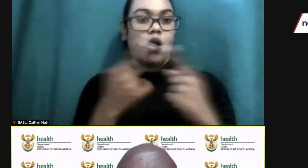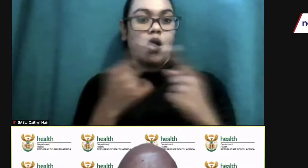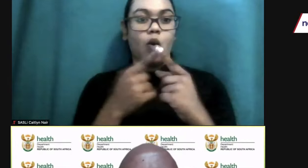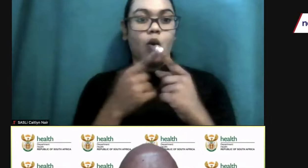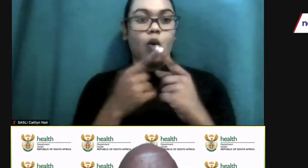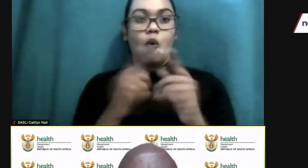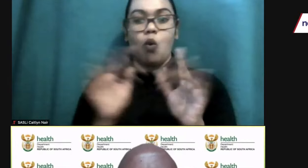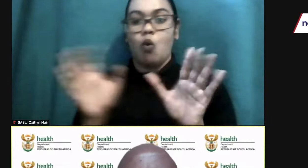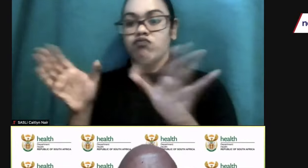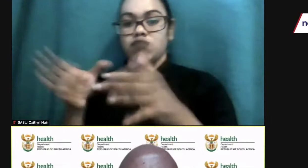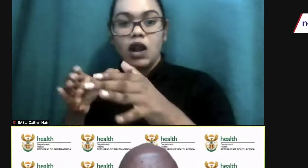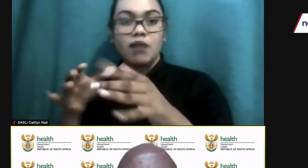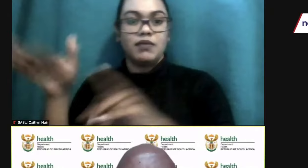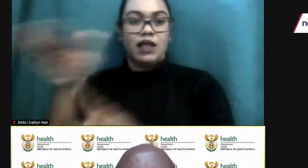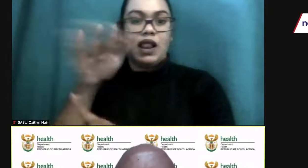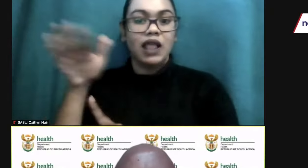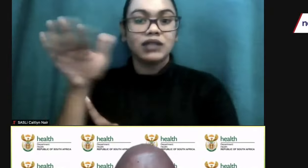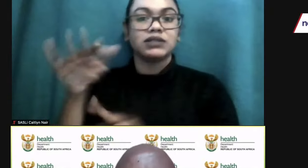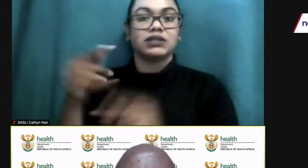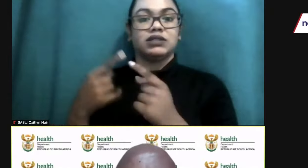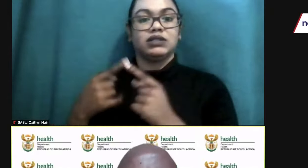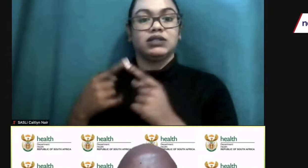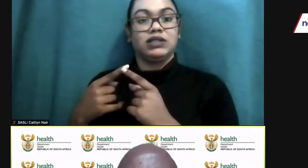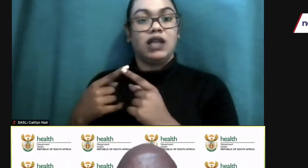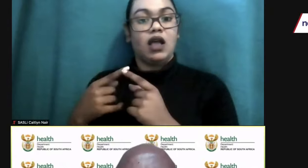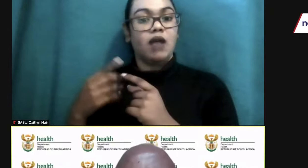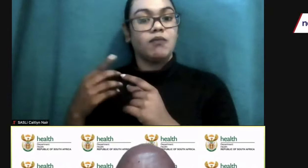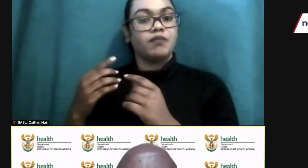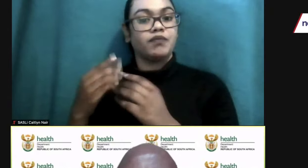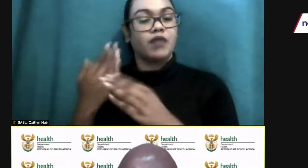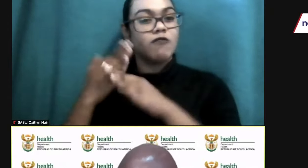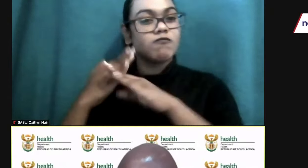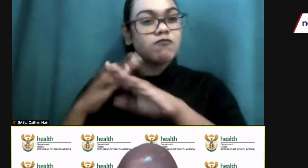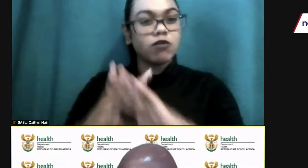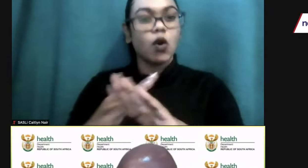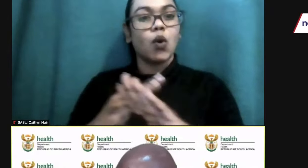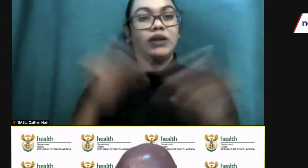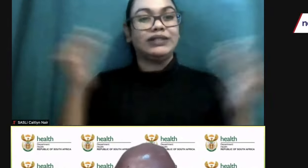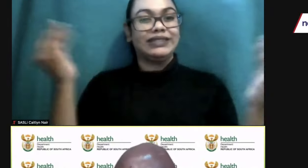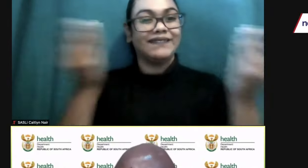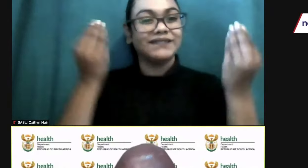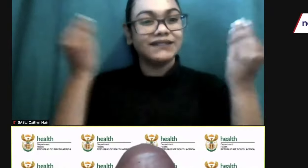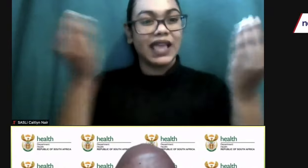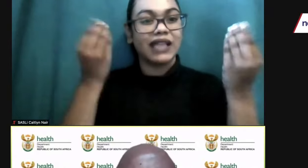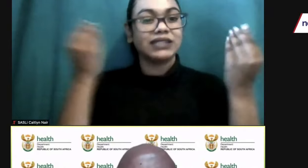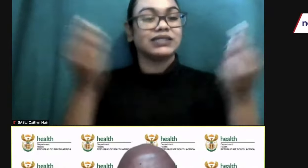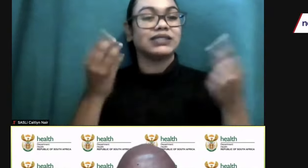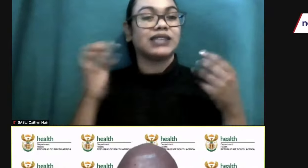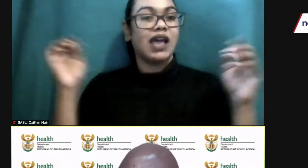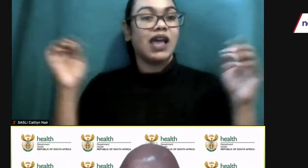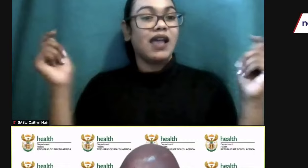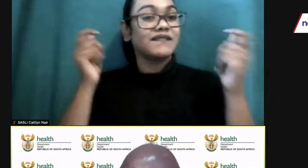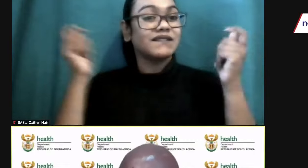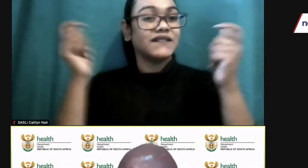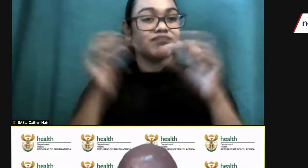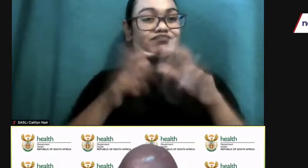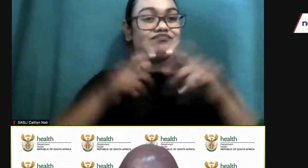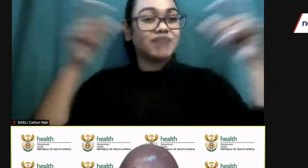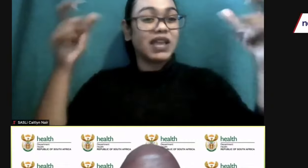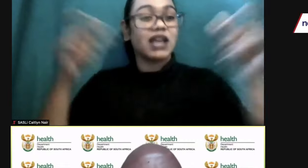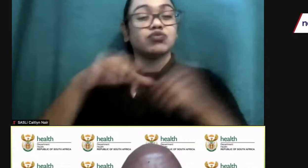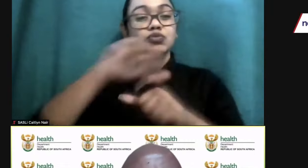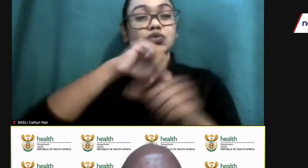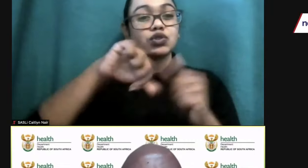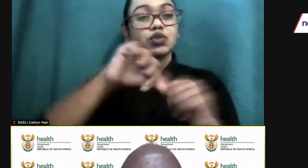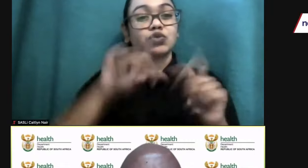most of the time, if we have many people being outdoors, making sure that the social distancing, wearing